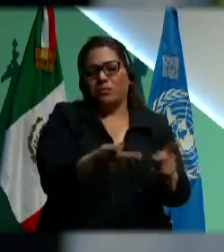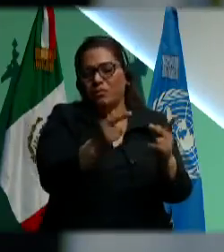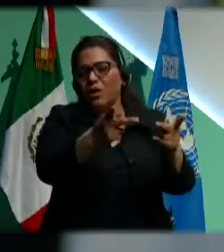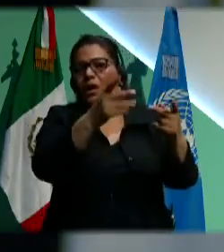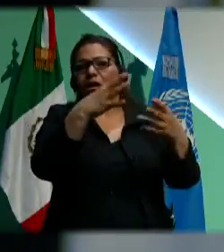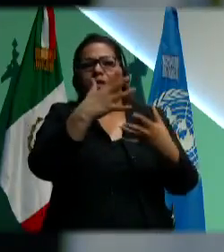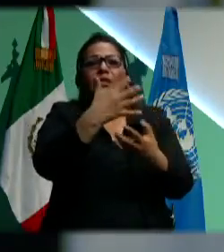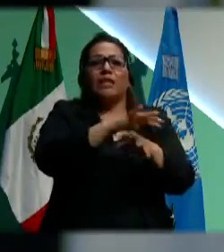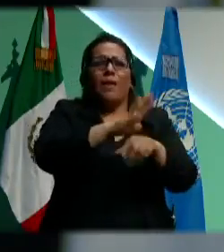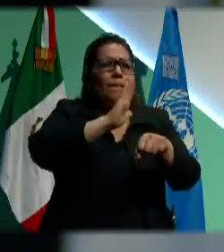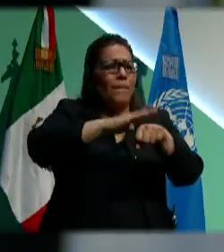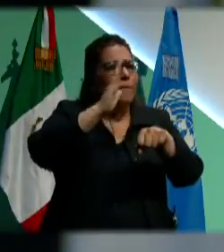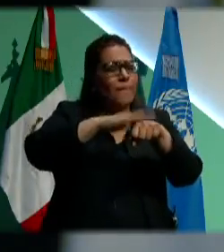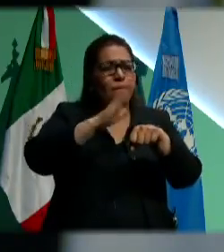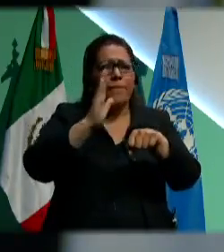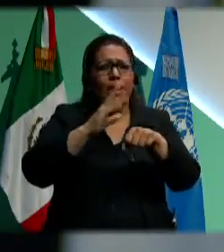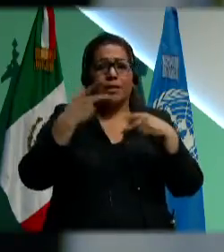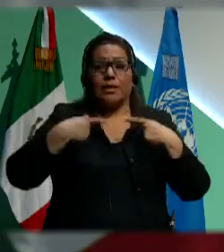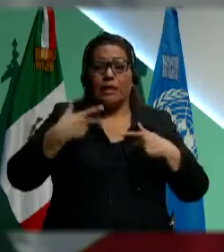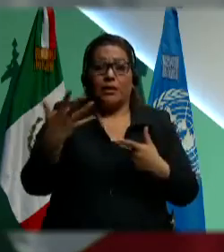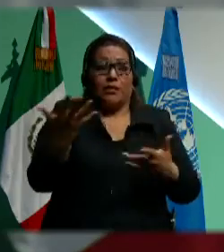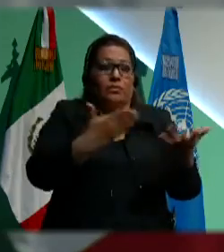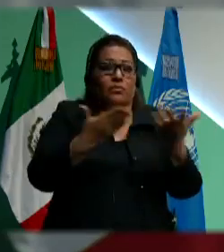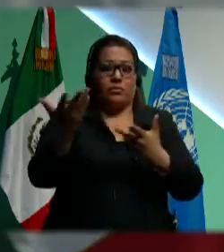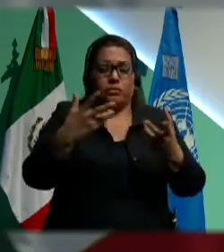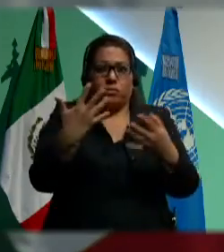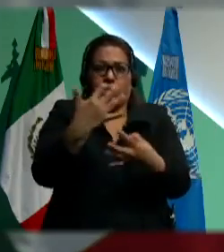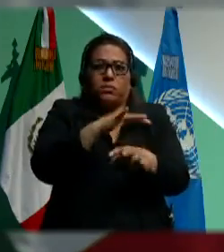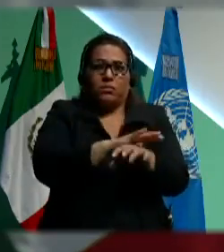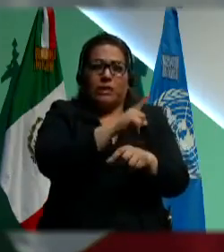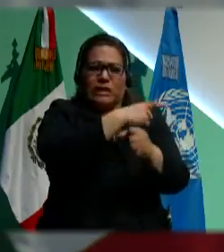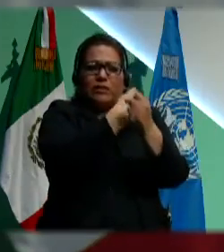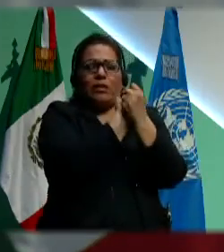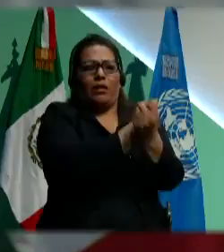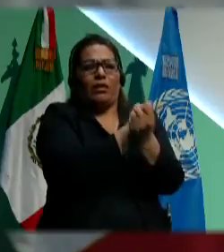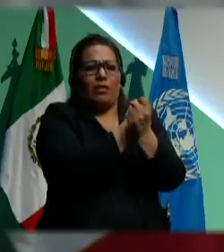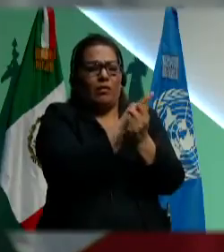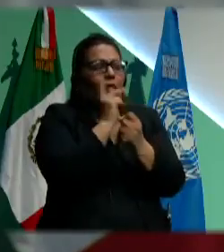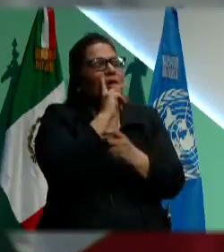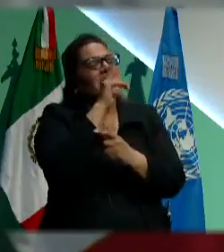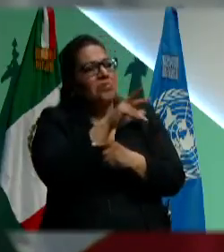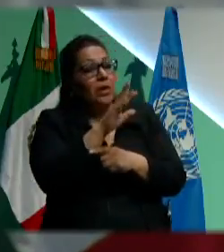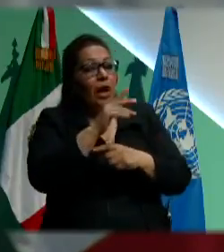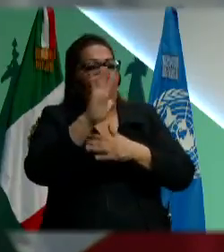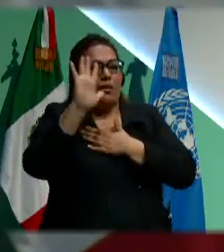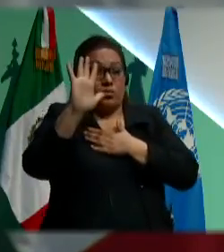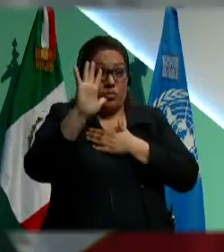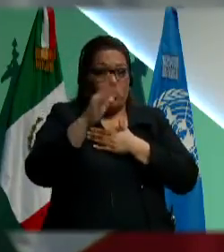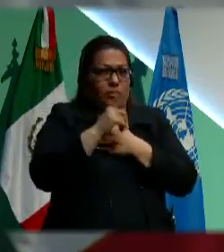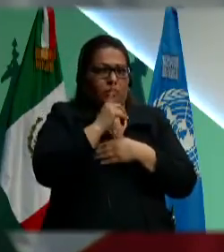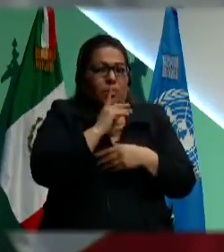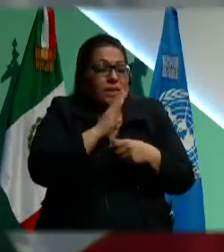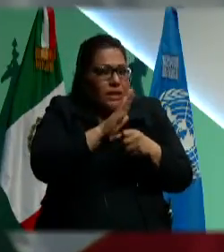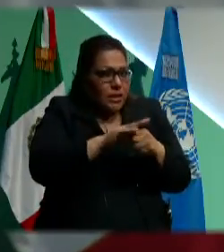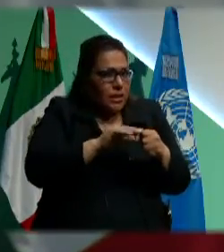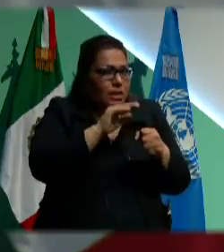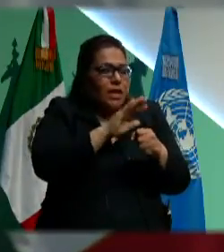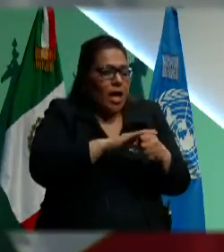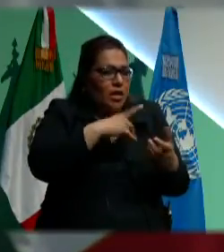limitless goodies. From a predatory internet, the path downhill can only be a society